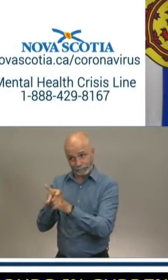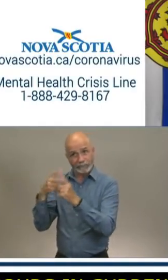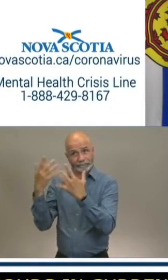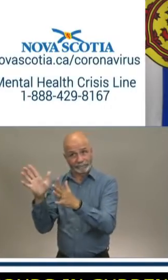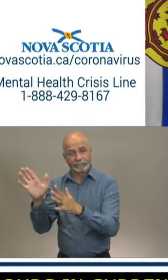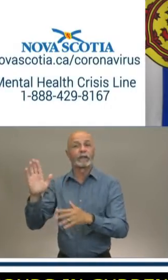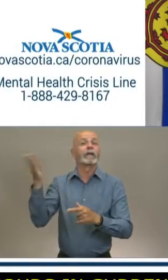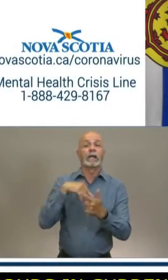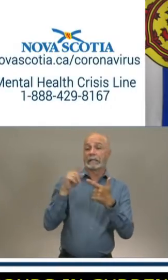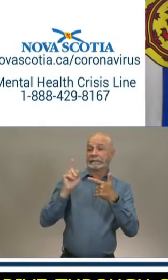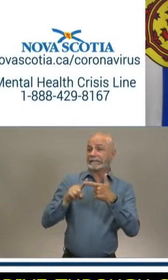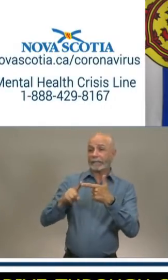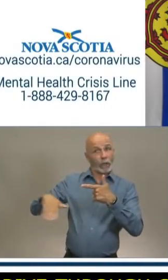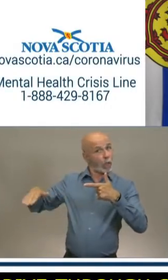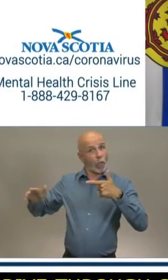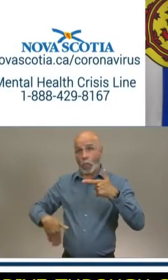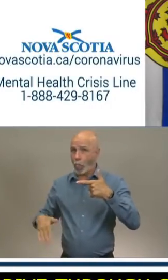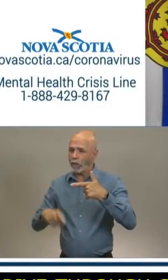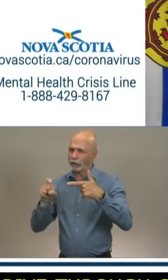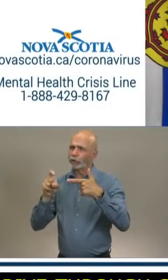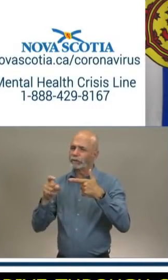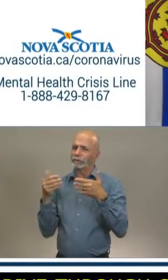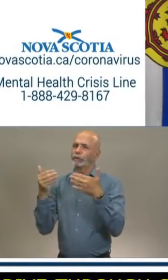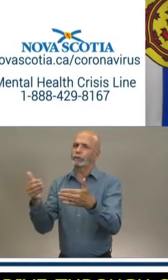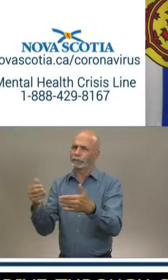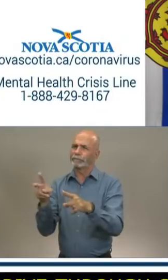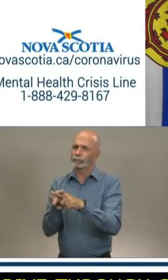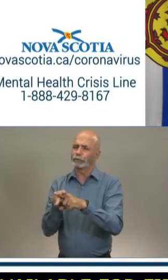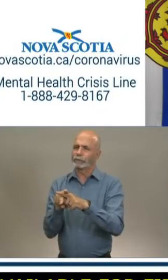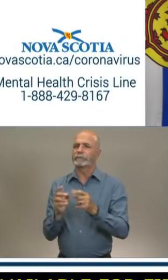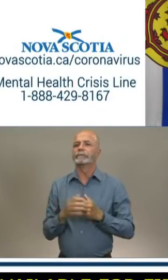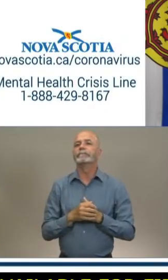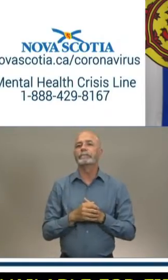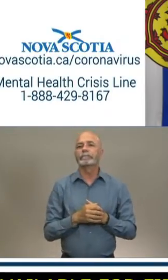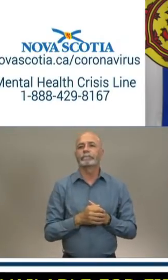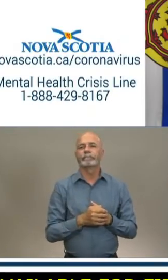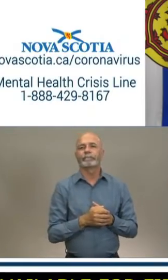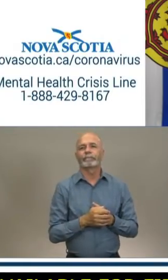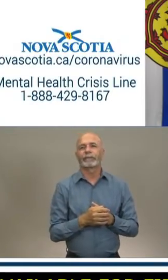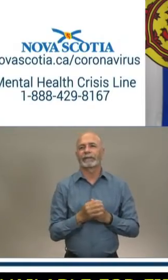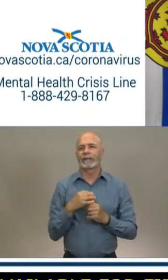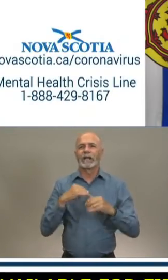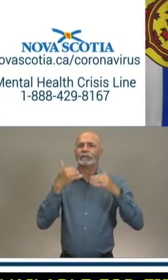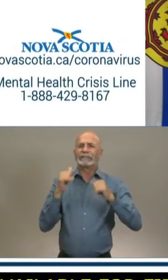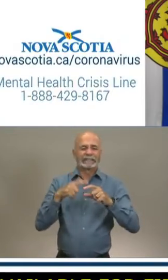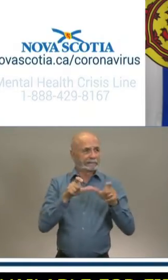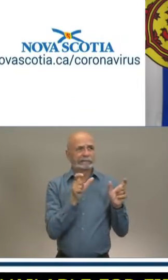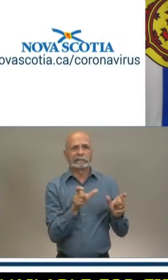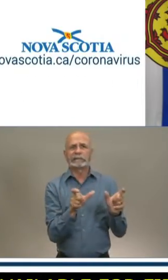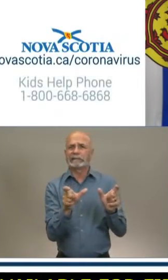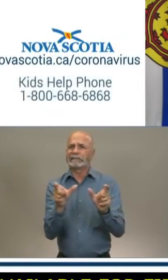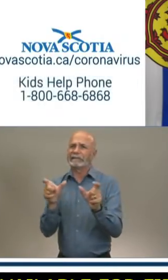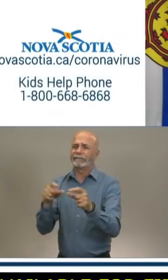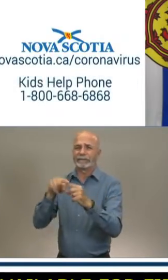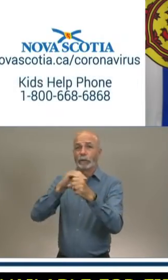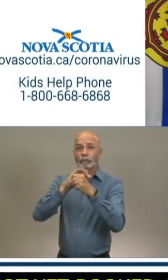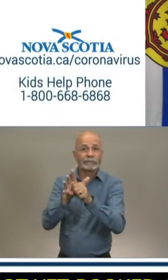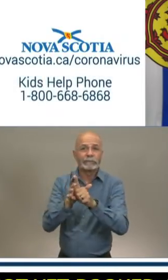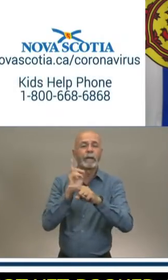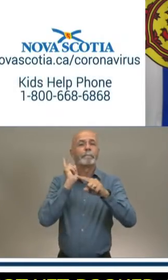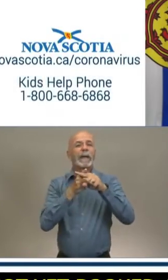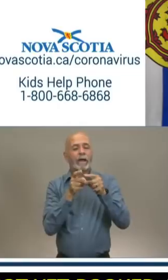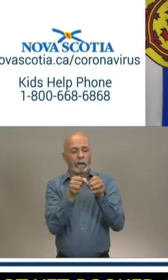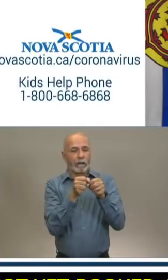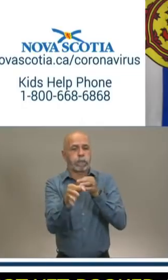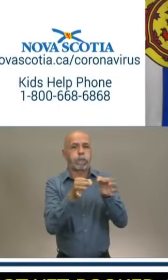an appointment, please do so. We are building our immunity against COVID and the potential variants of concern, especially the